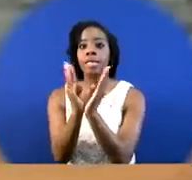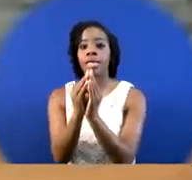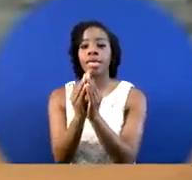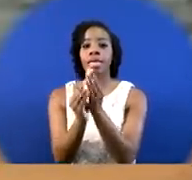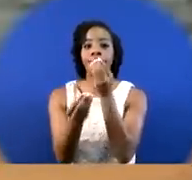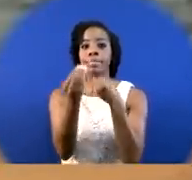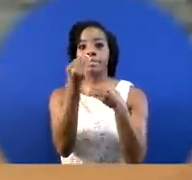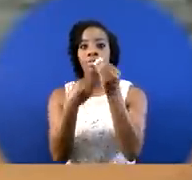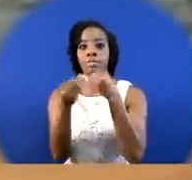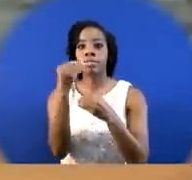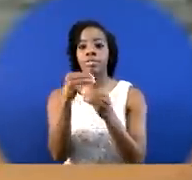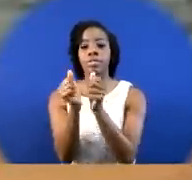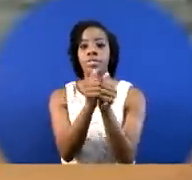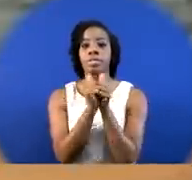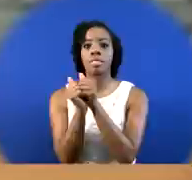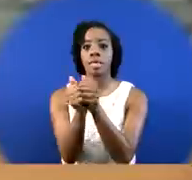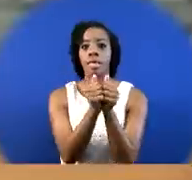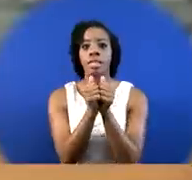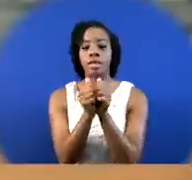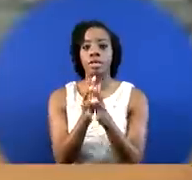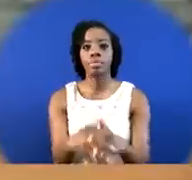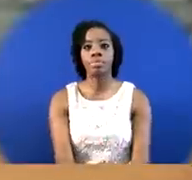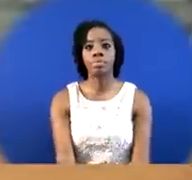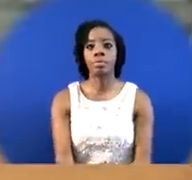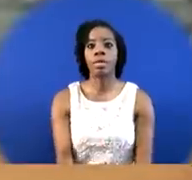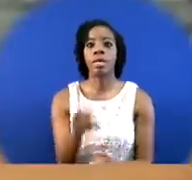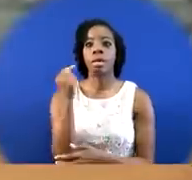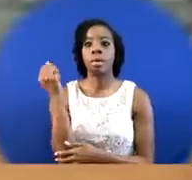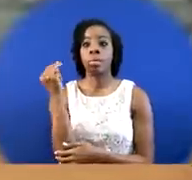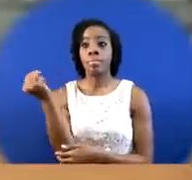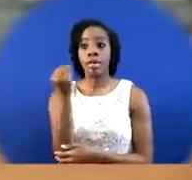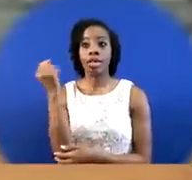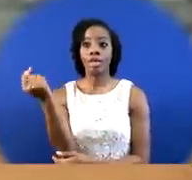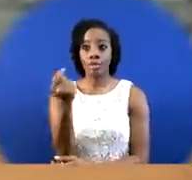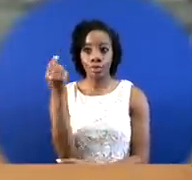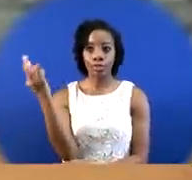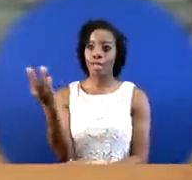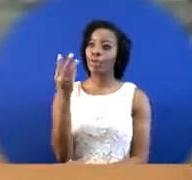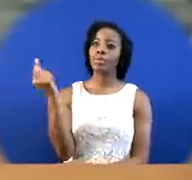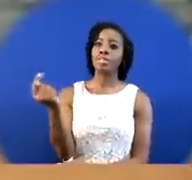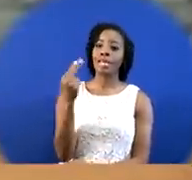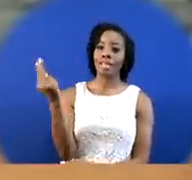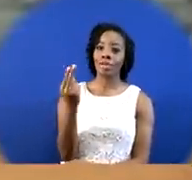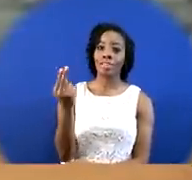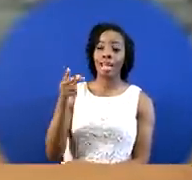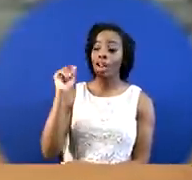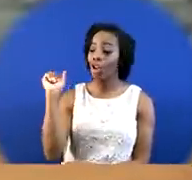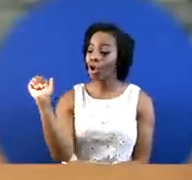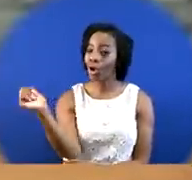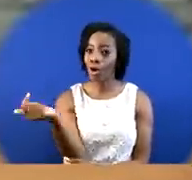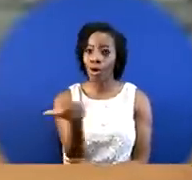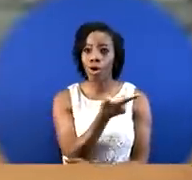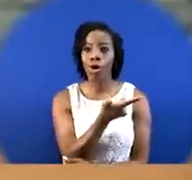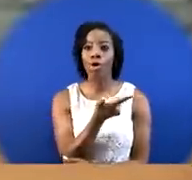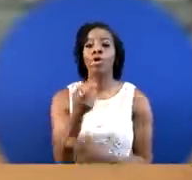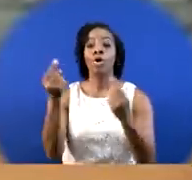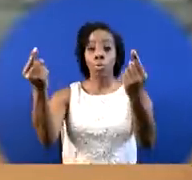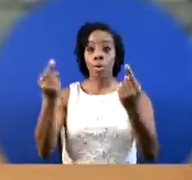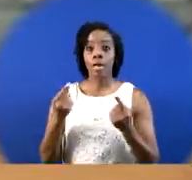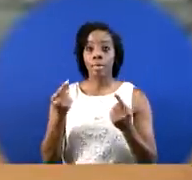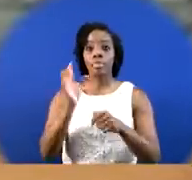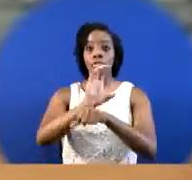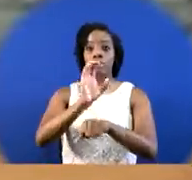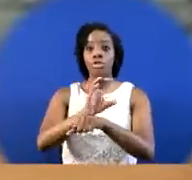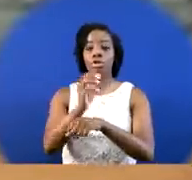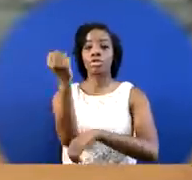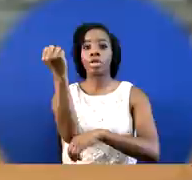one with another in our family groups throughout this week, Monday, Tuesday, Wednesday, and Thursday. And then all of us who are able will come to the church at